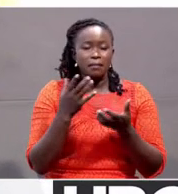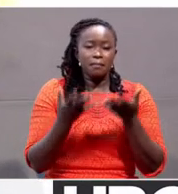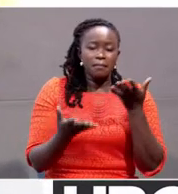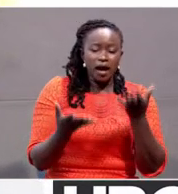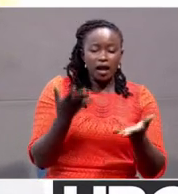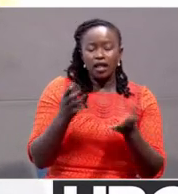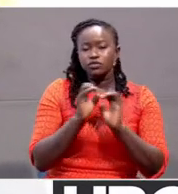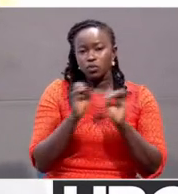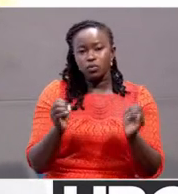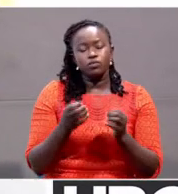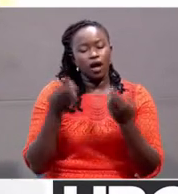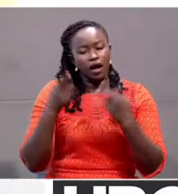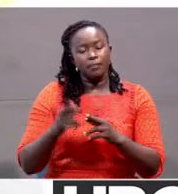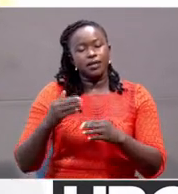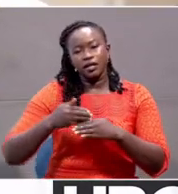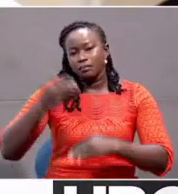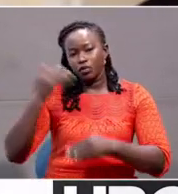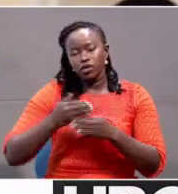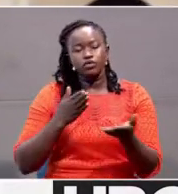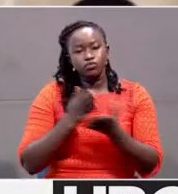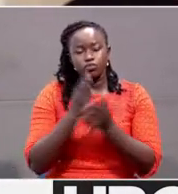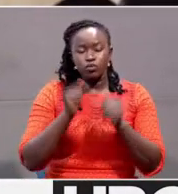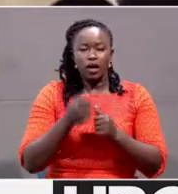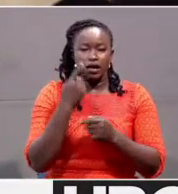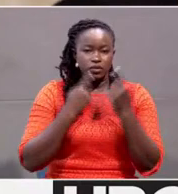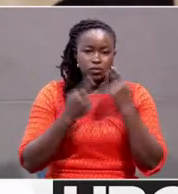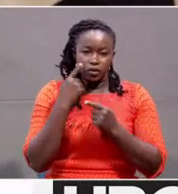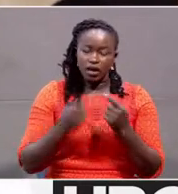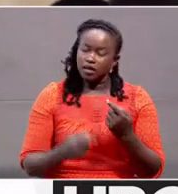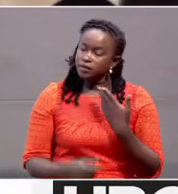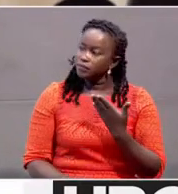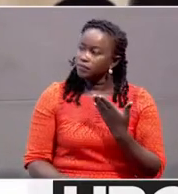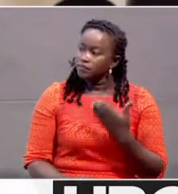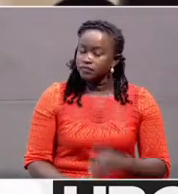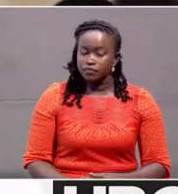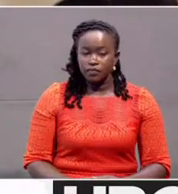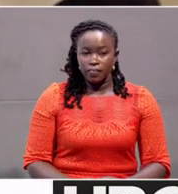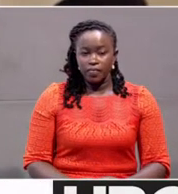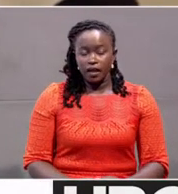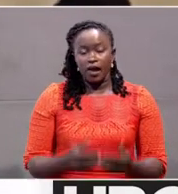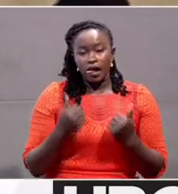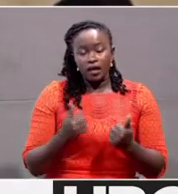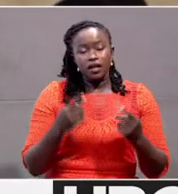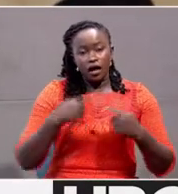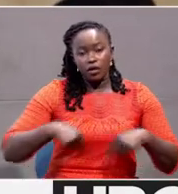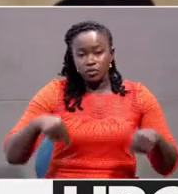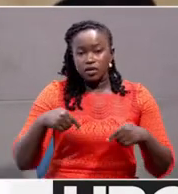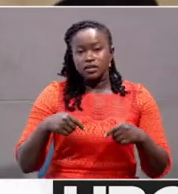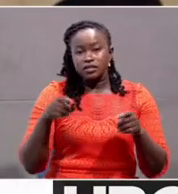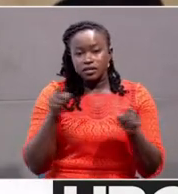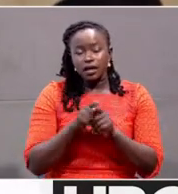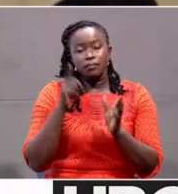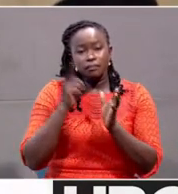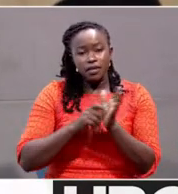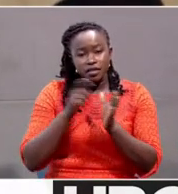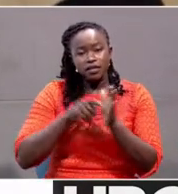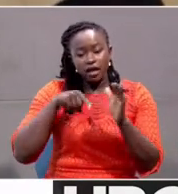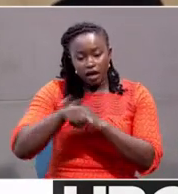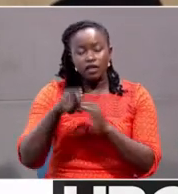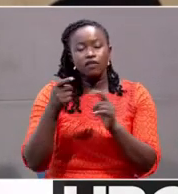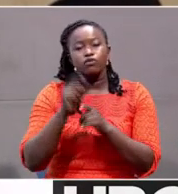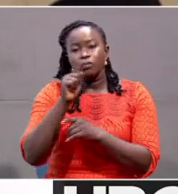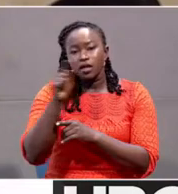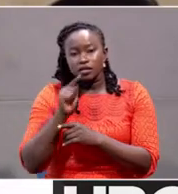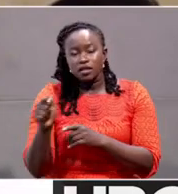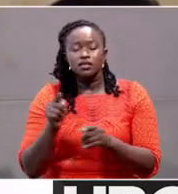happening at this border, you can cry, Mama. Traders zebinyeba ziingira ziva Tanzania. Ezebijanjalo ziingira ziva Tanzania.